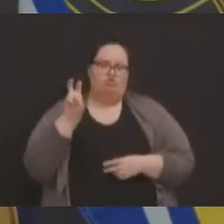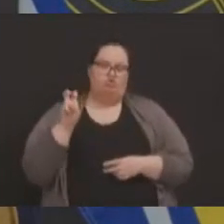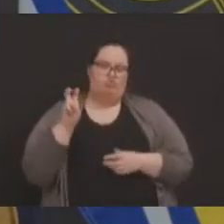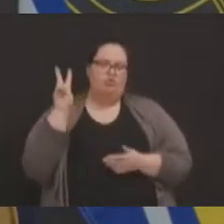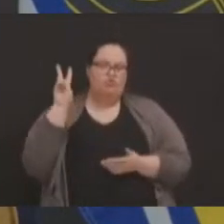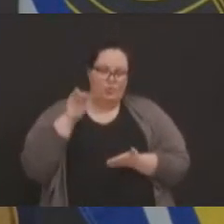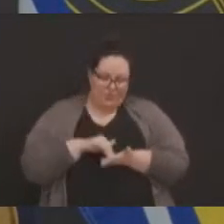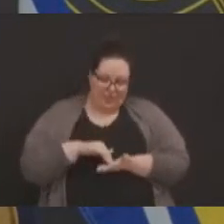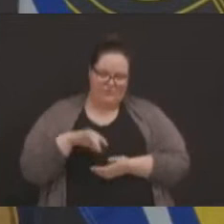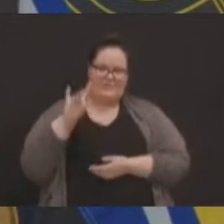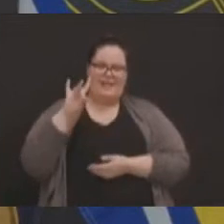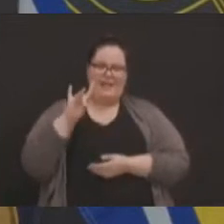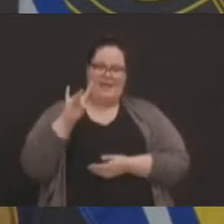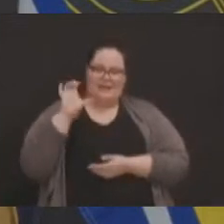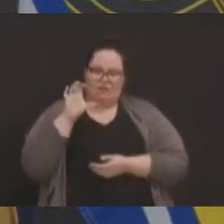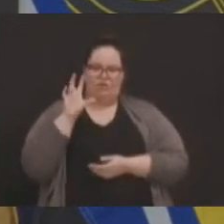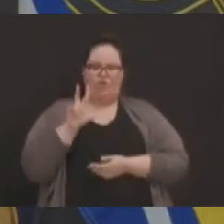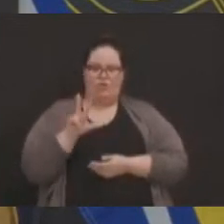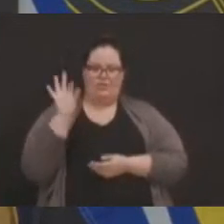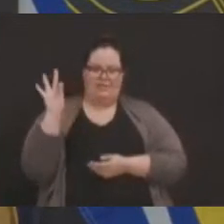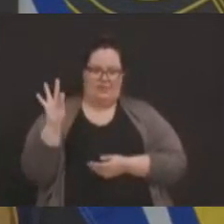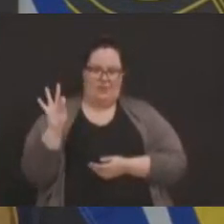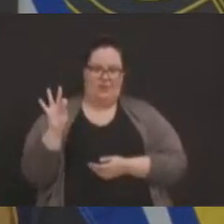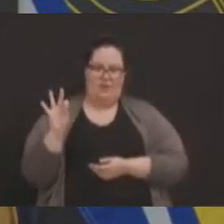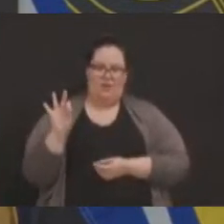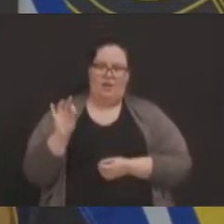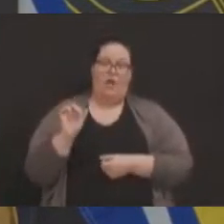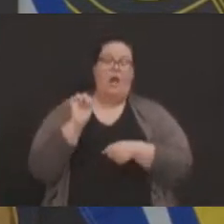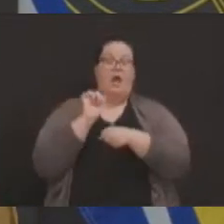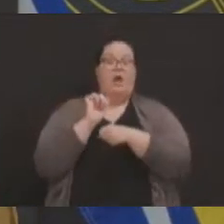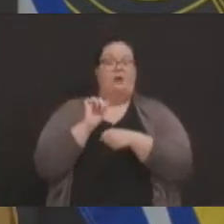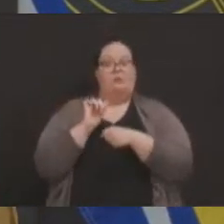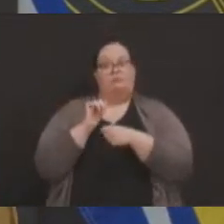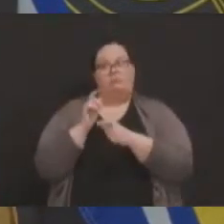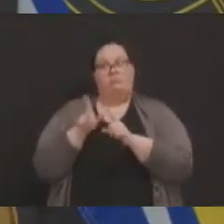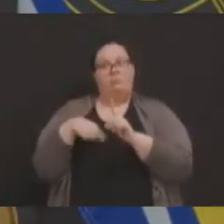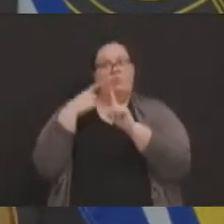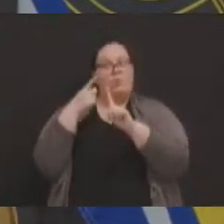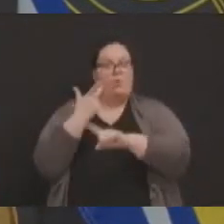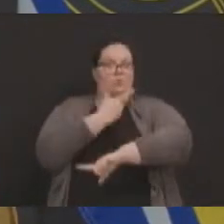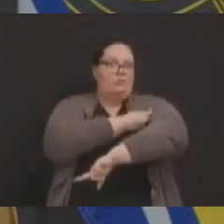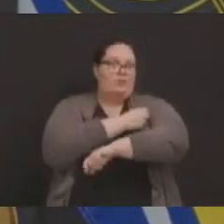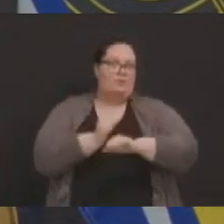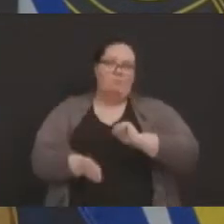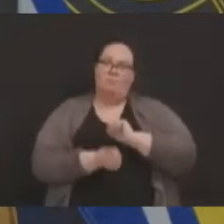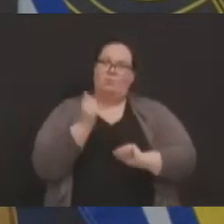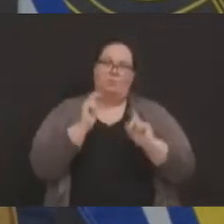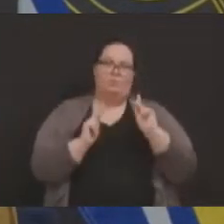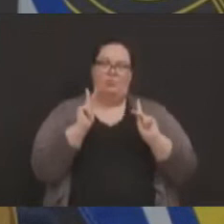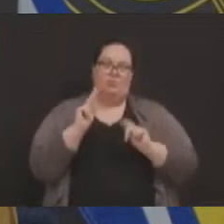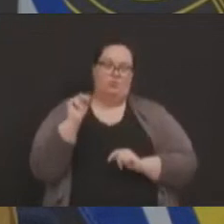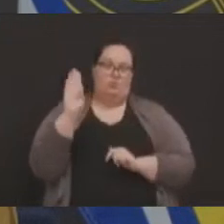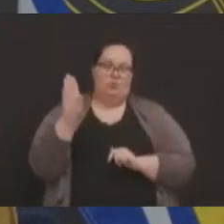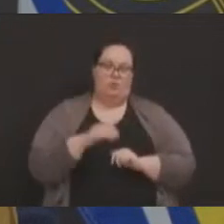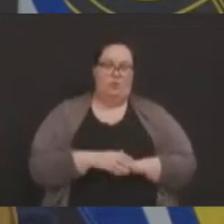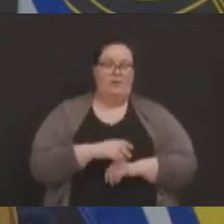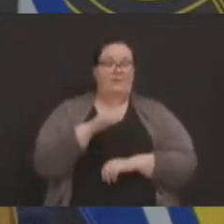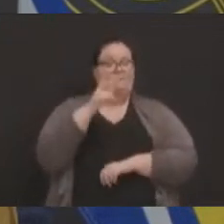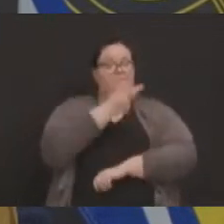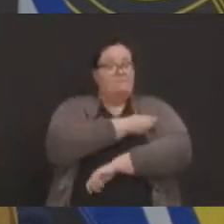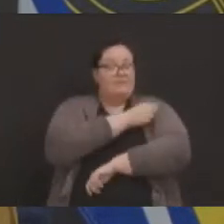Vaccination clinics are planned for 20 long-term care facilities this week, using the Moderna vaccine to provide the first dose to more